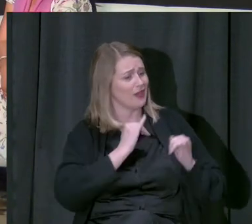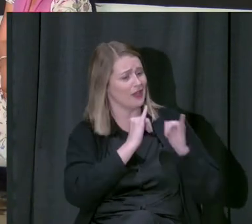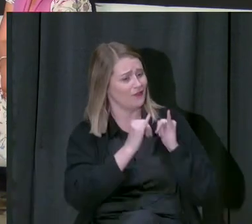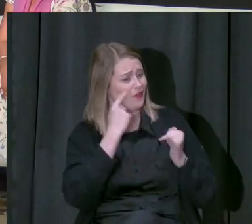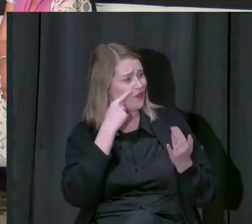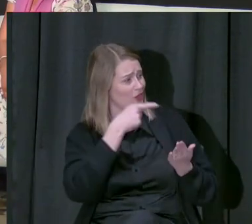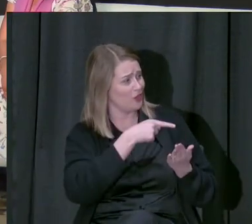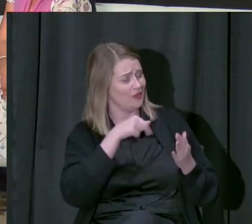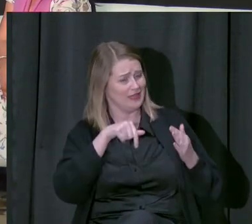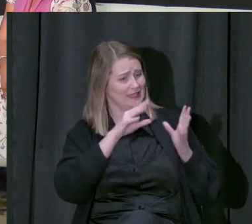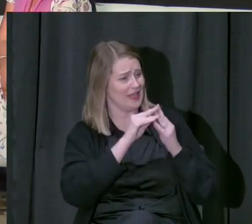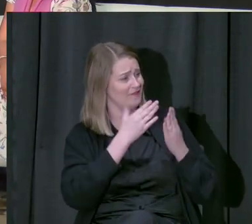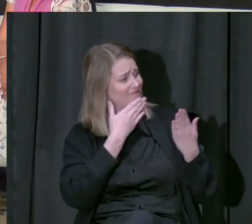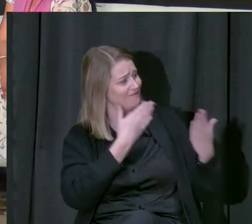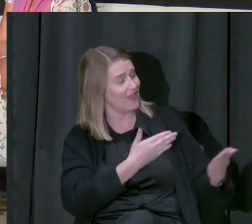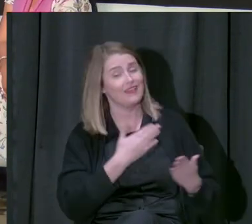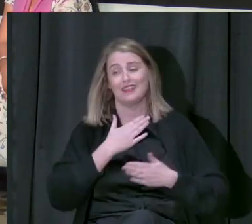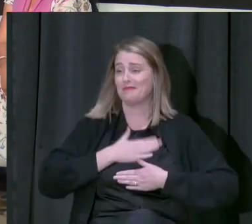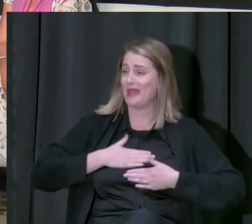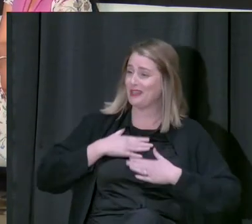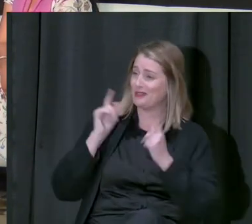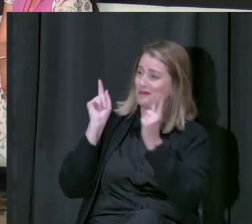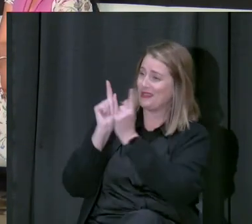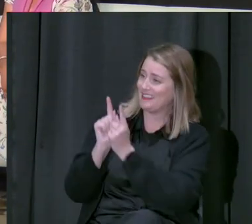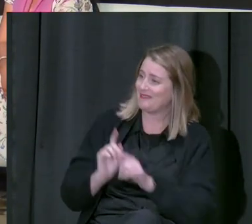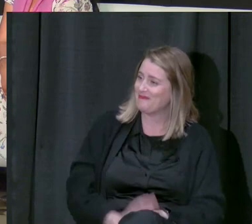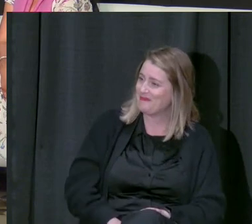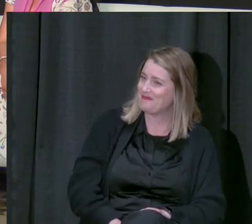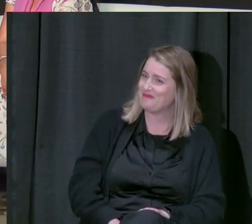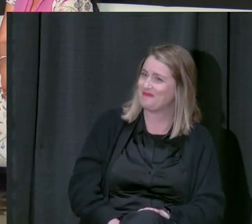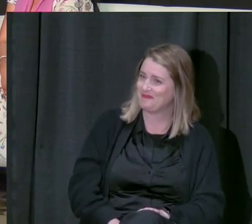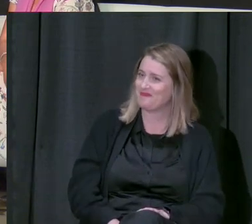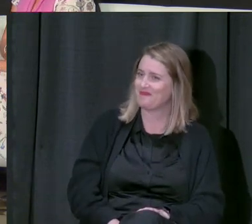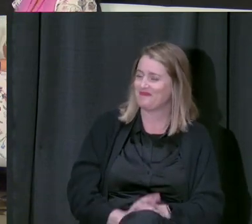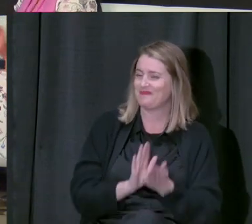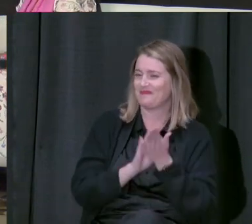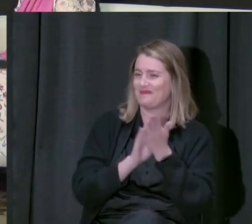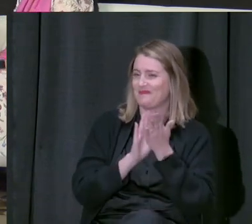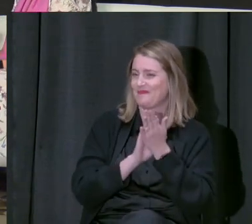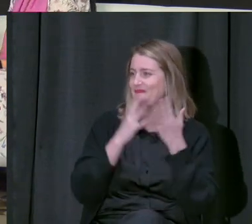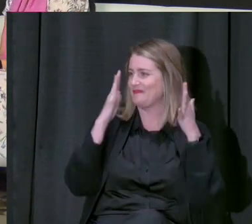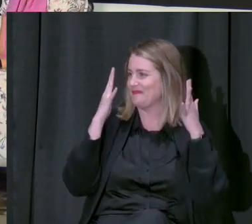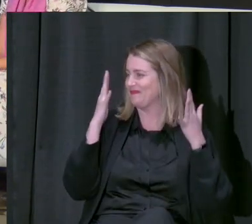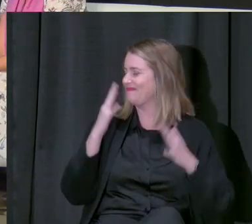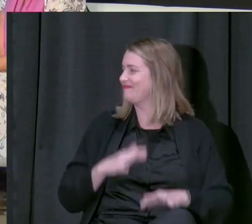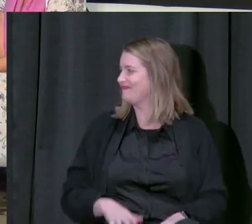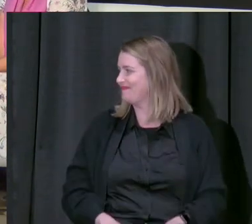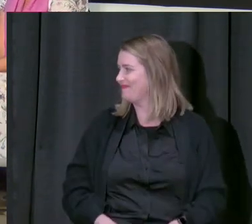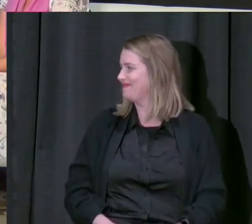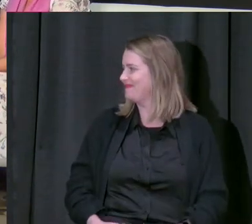this session. Thank you very much. It's a pleasure to be here. And let's give her a big hand.